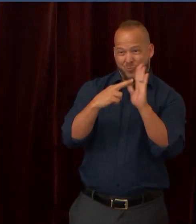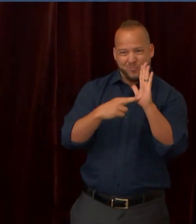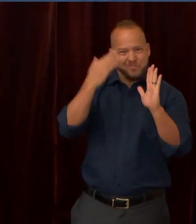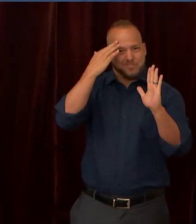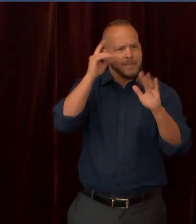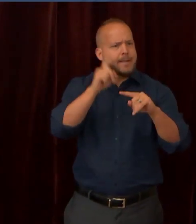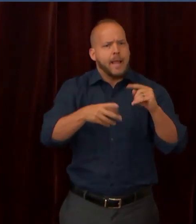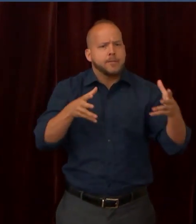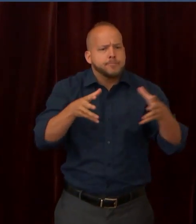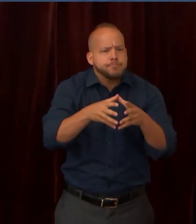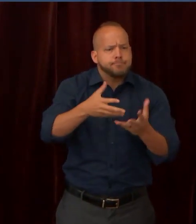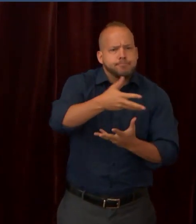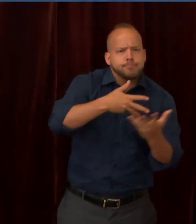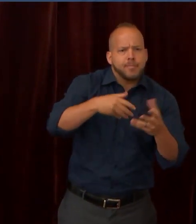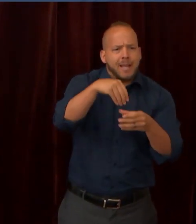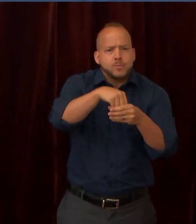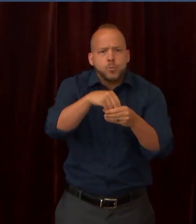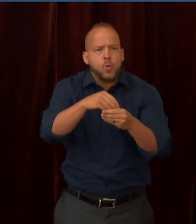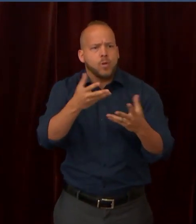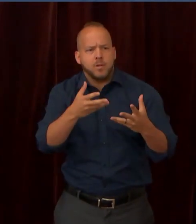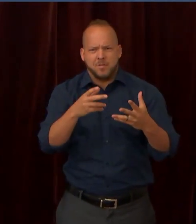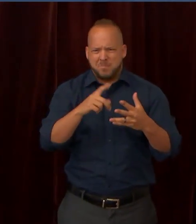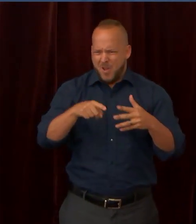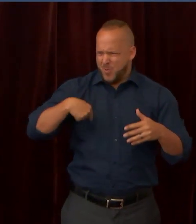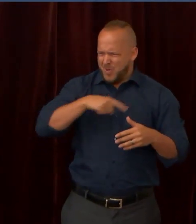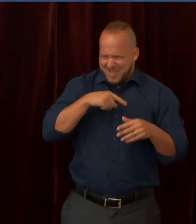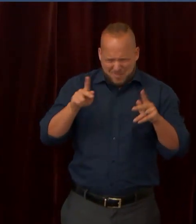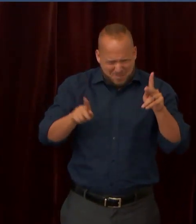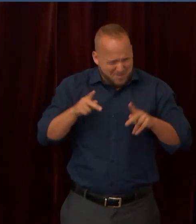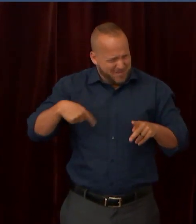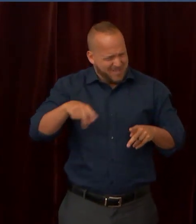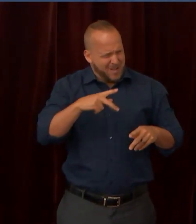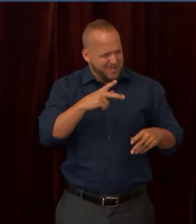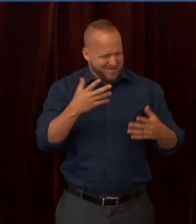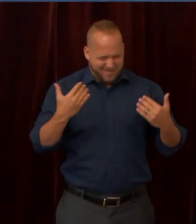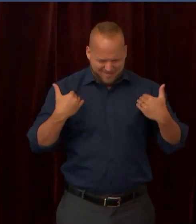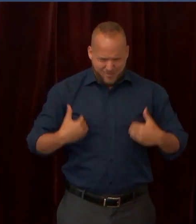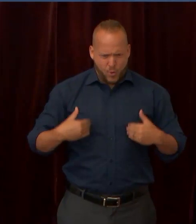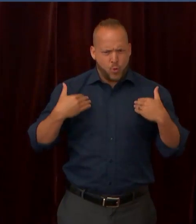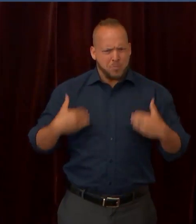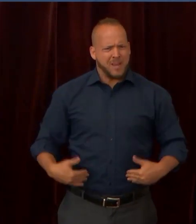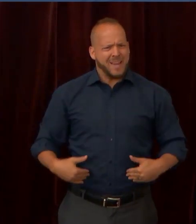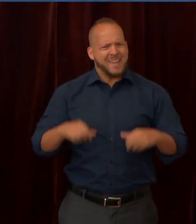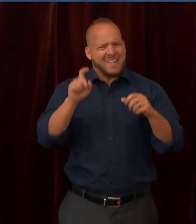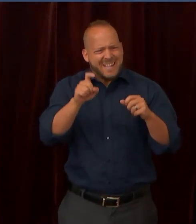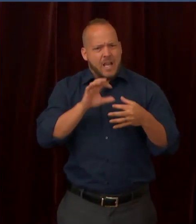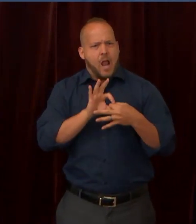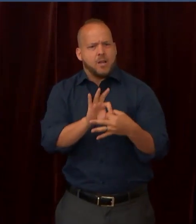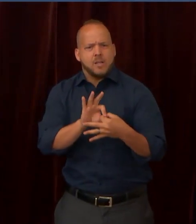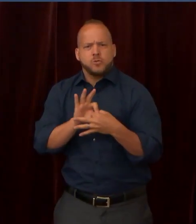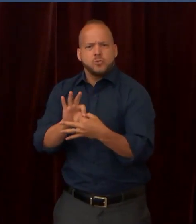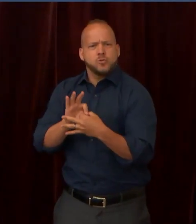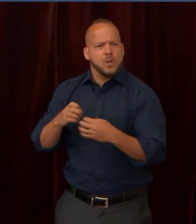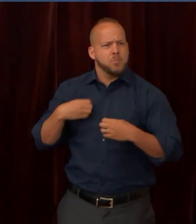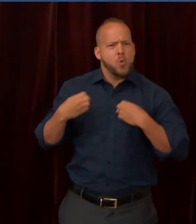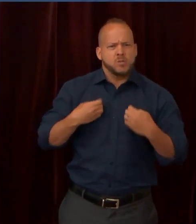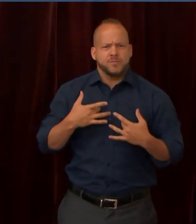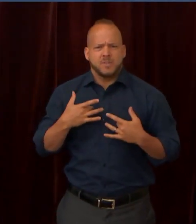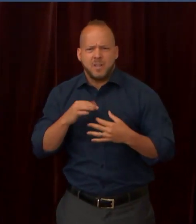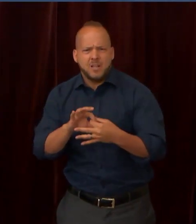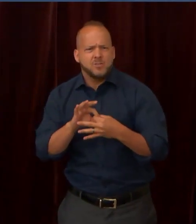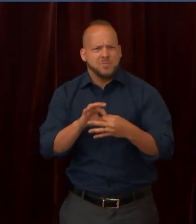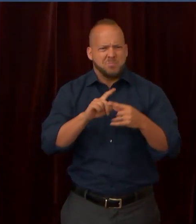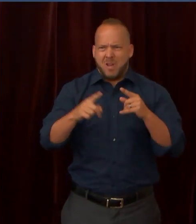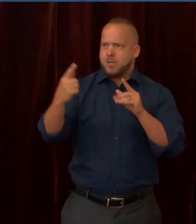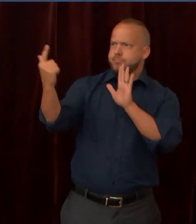one reason why we deliberately made our prohibitions in this area flexible as to meet the needs of different organizations. So